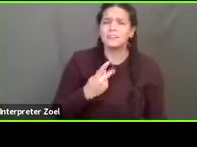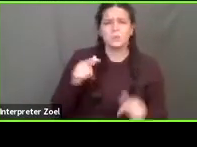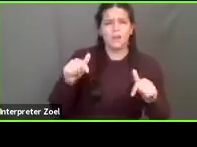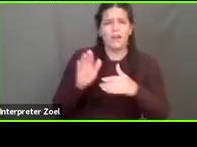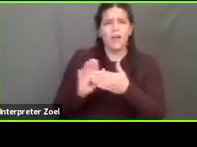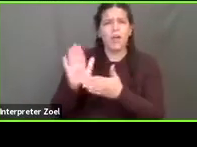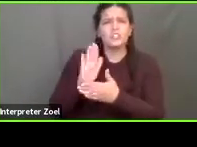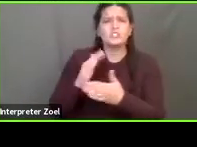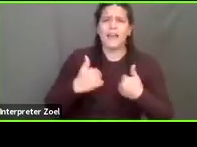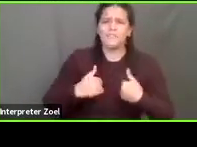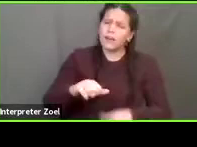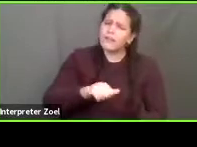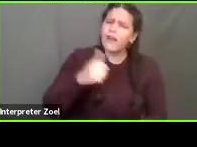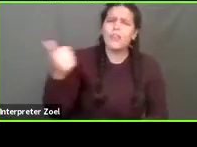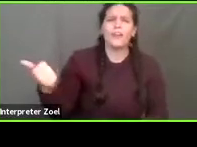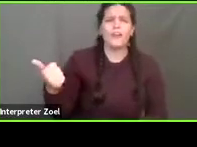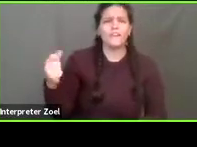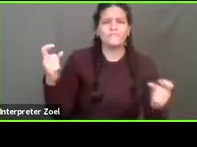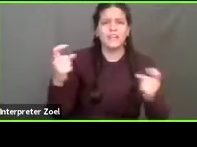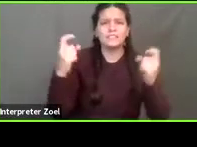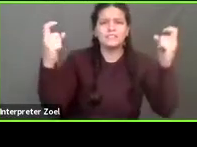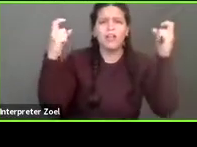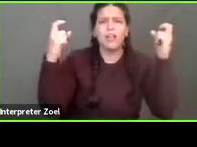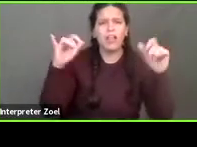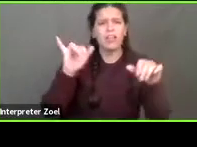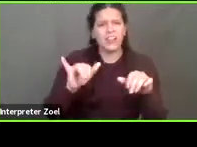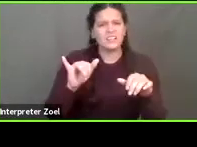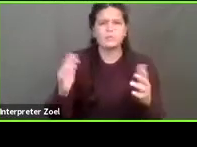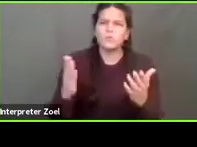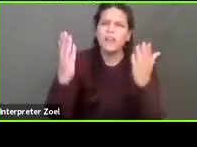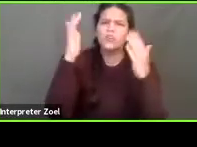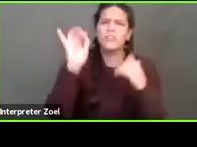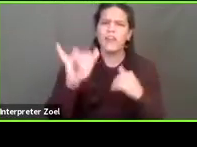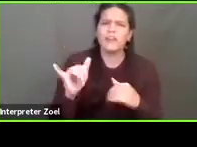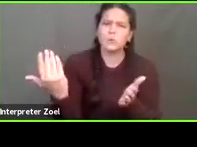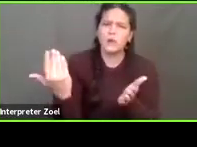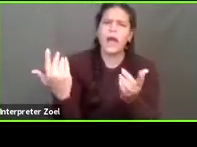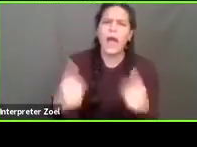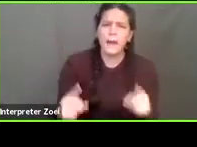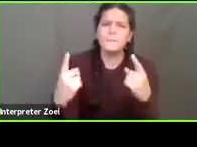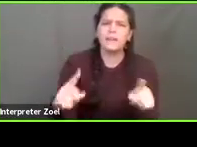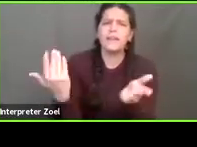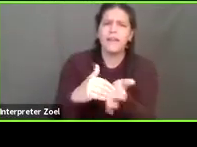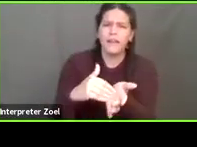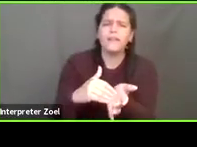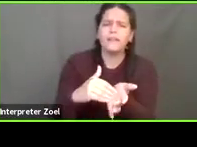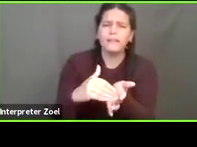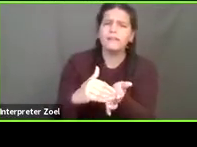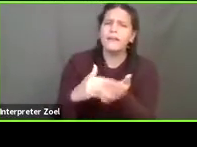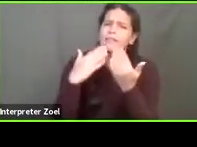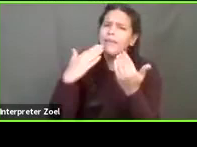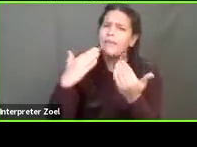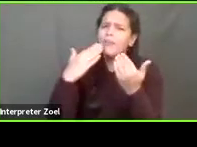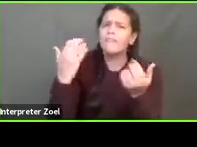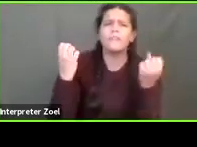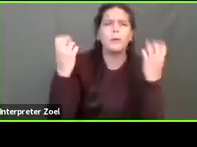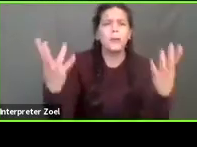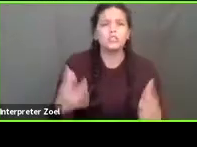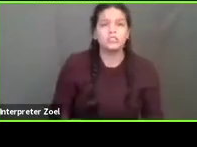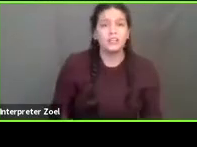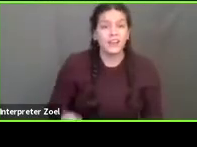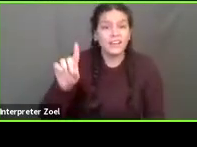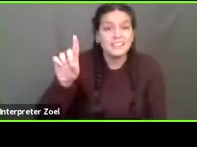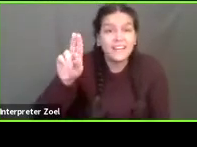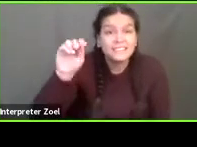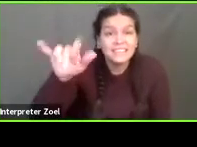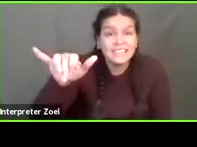So let's keep that in our prayers that that's going to happen. Latanya, Yisabeh, thank you very much. And Dusty, would you like to